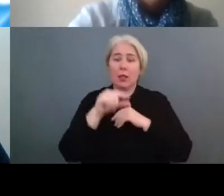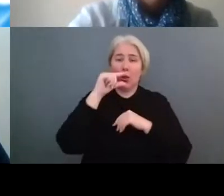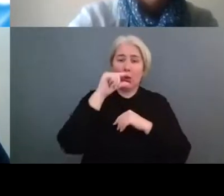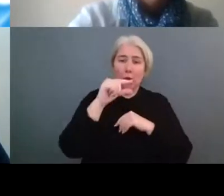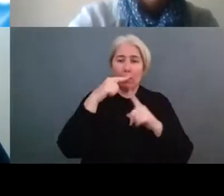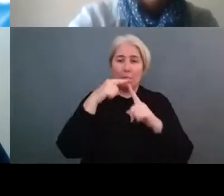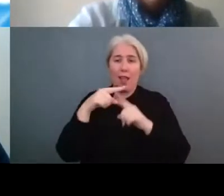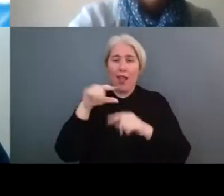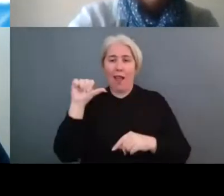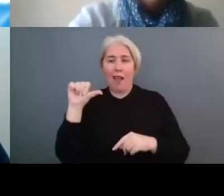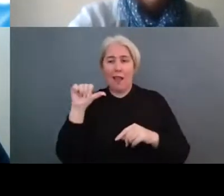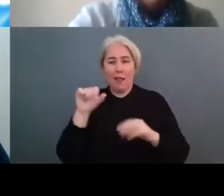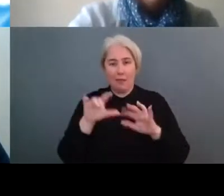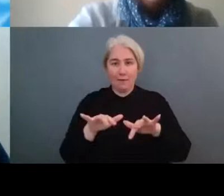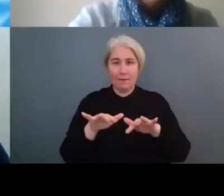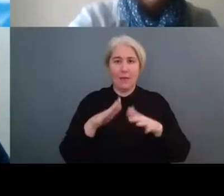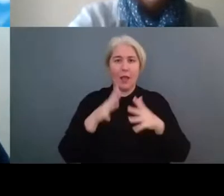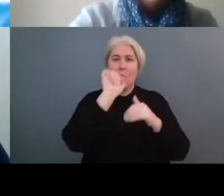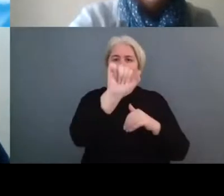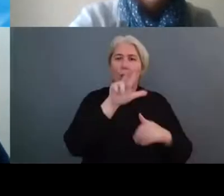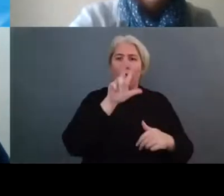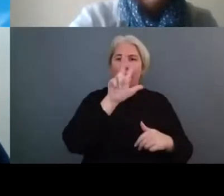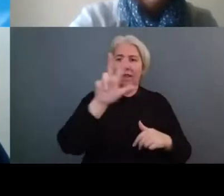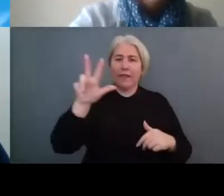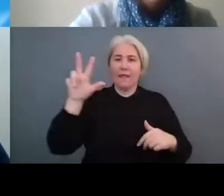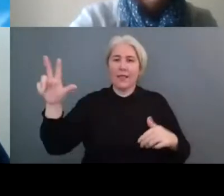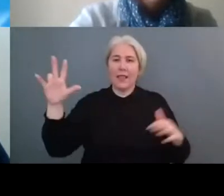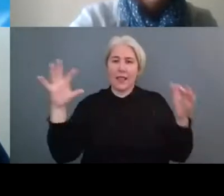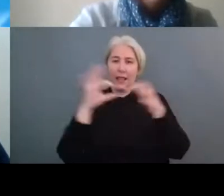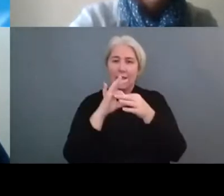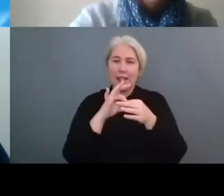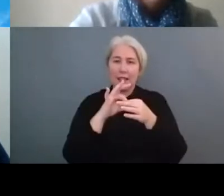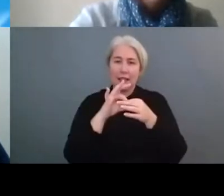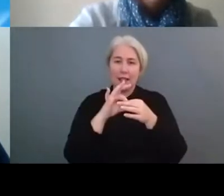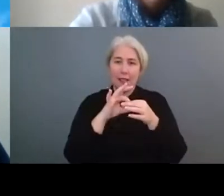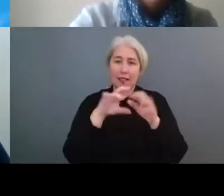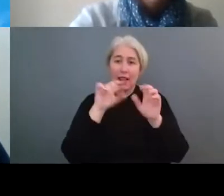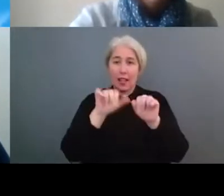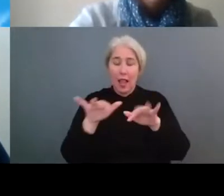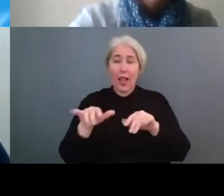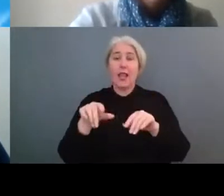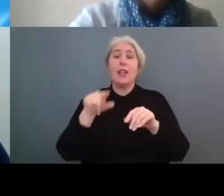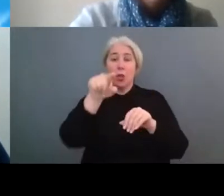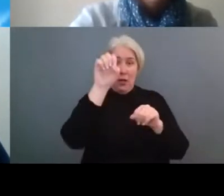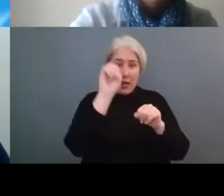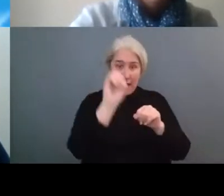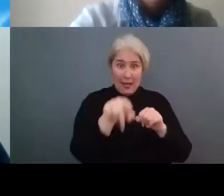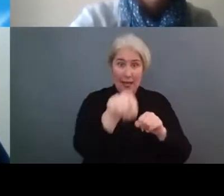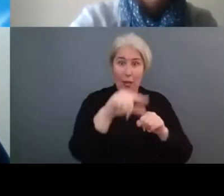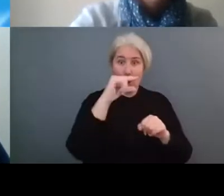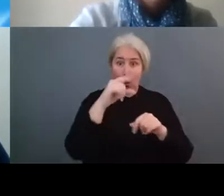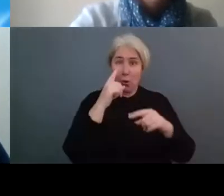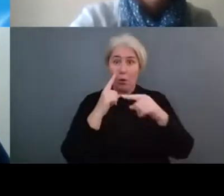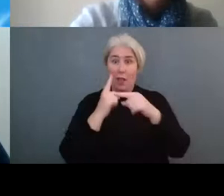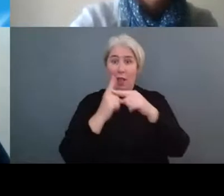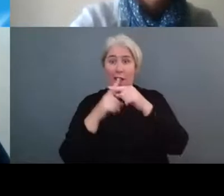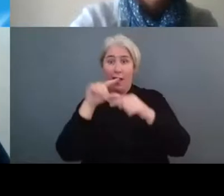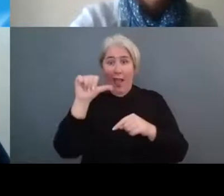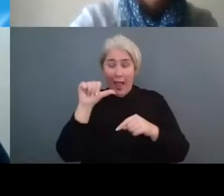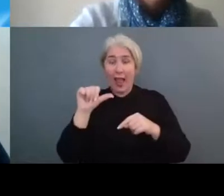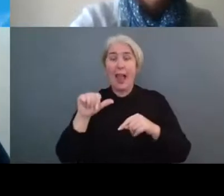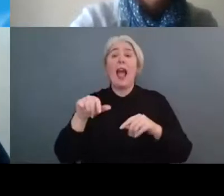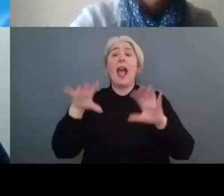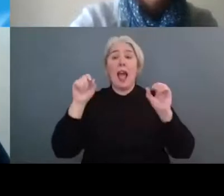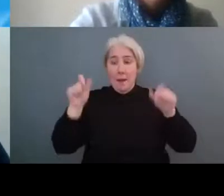the website so that the people who are actually following us can have a look at it. For sure, I can put the link of